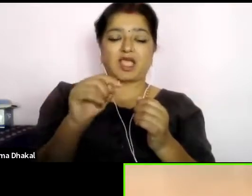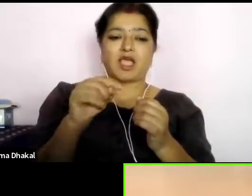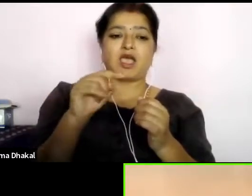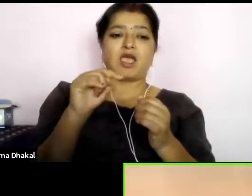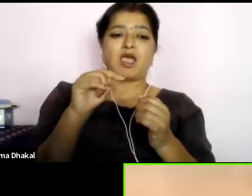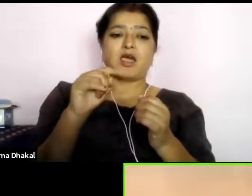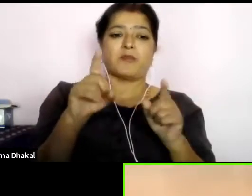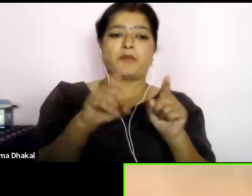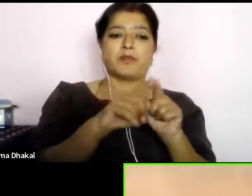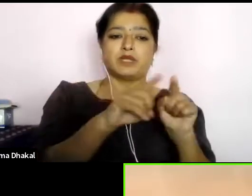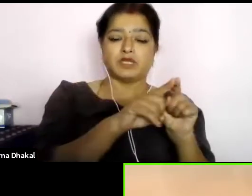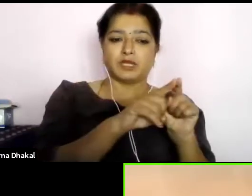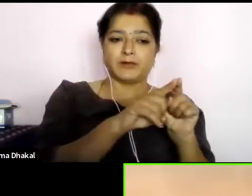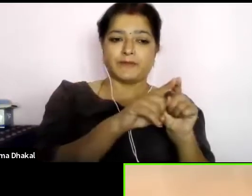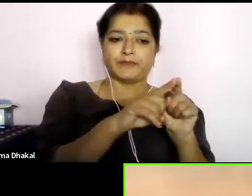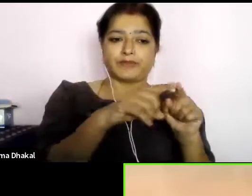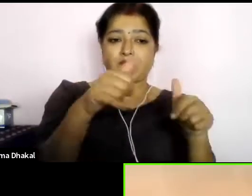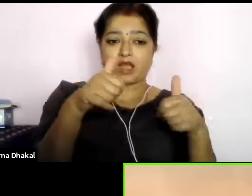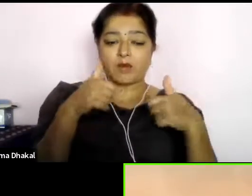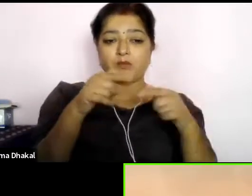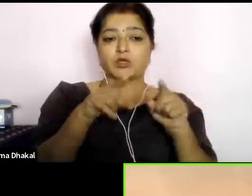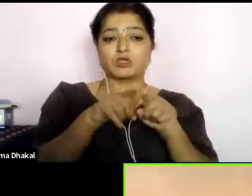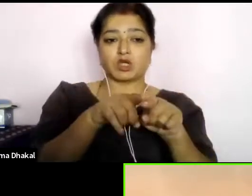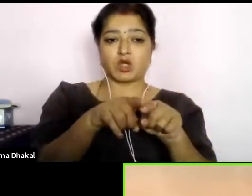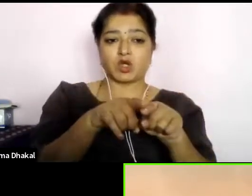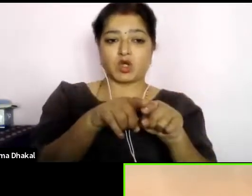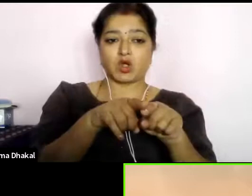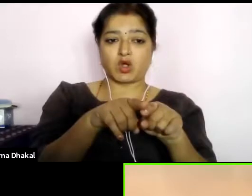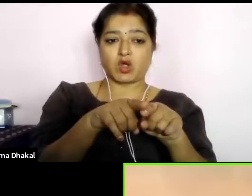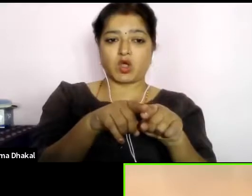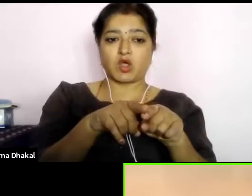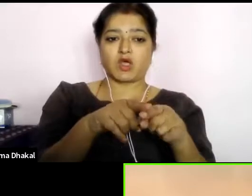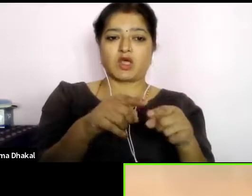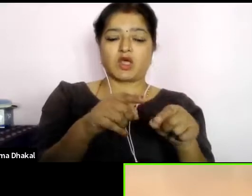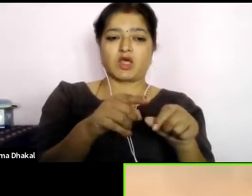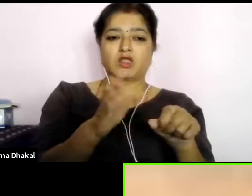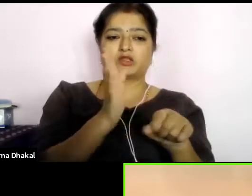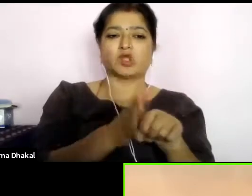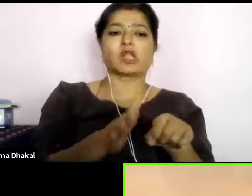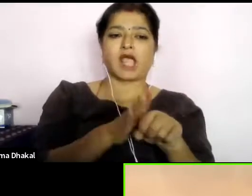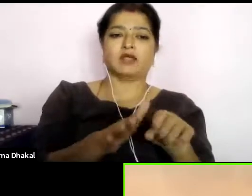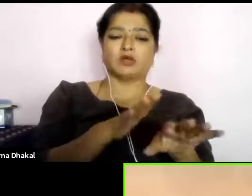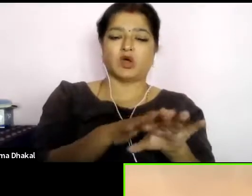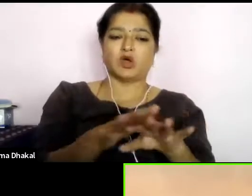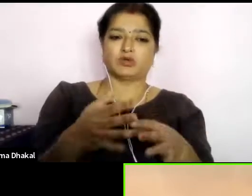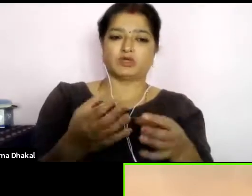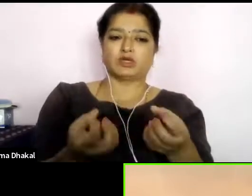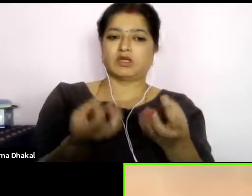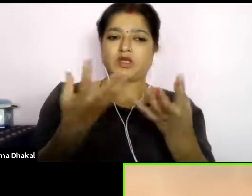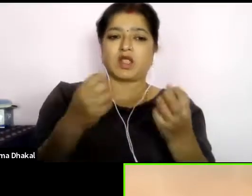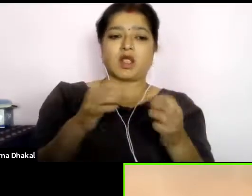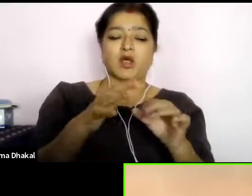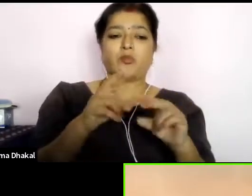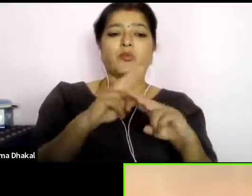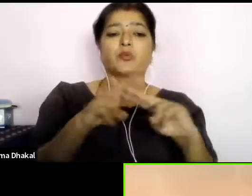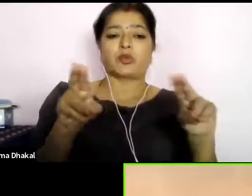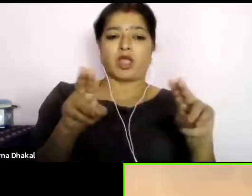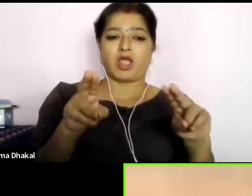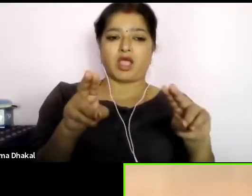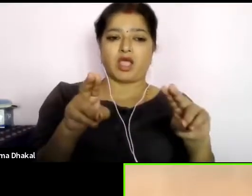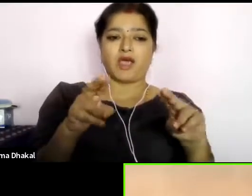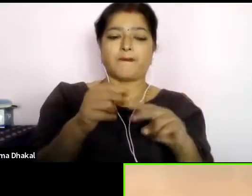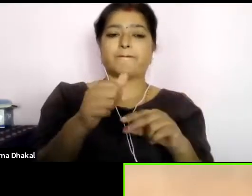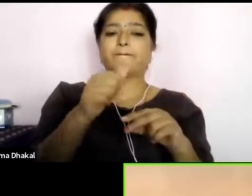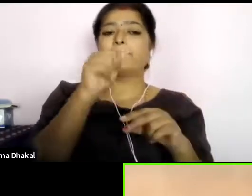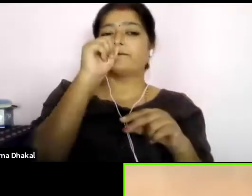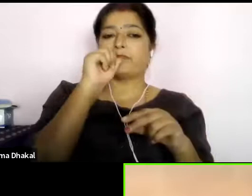for sustaining her livelihood, which is one of the traditional customary practices of indigenous people. But these days, due to